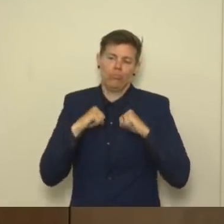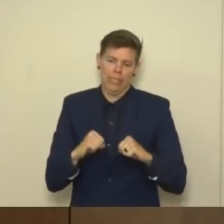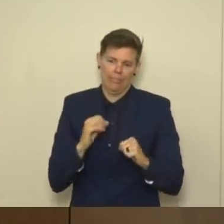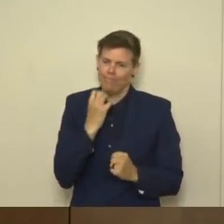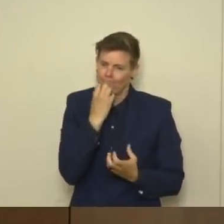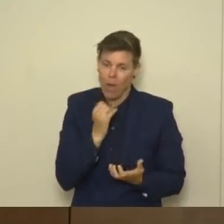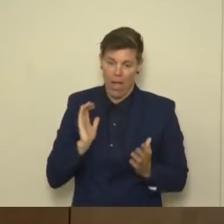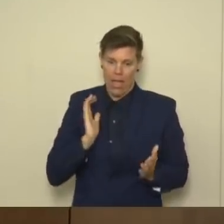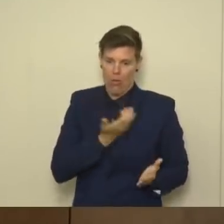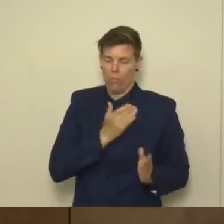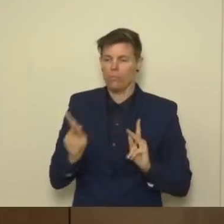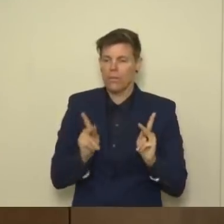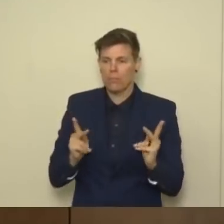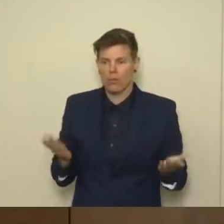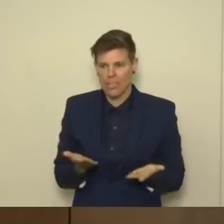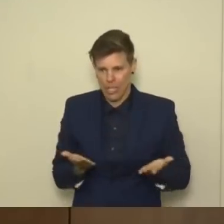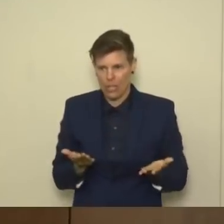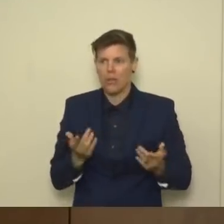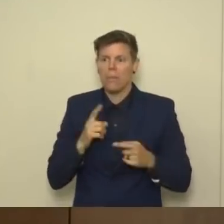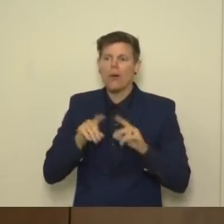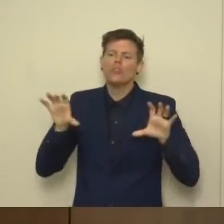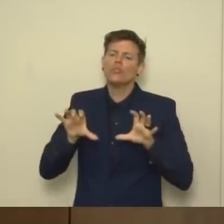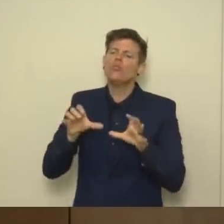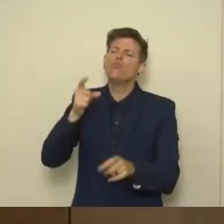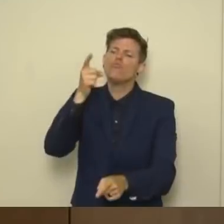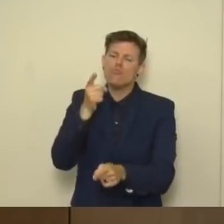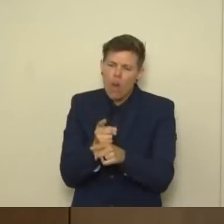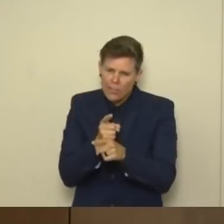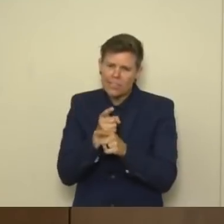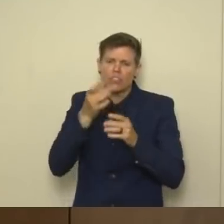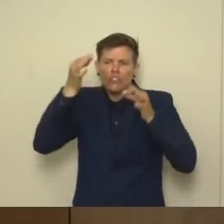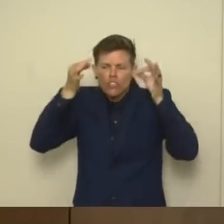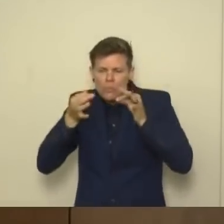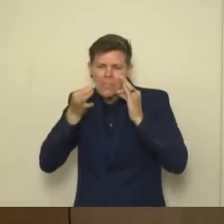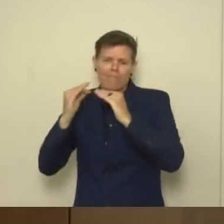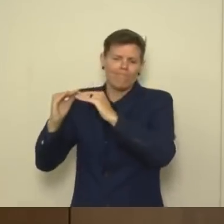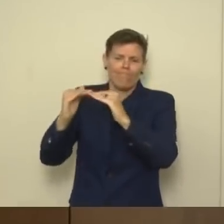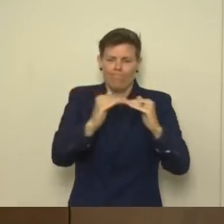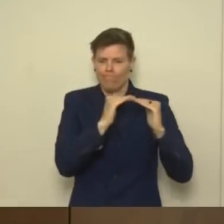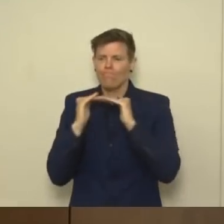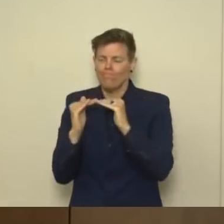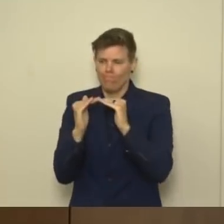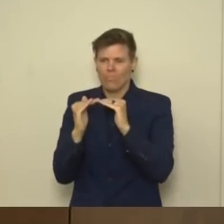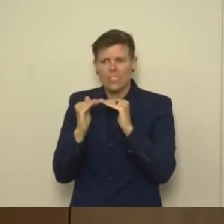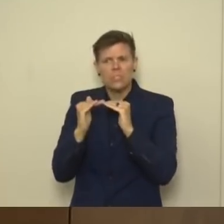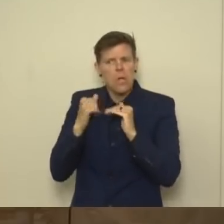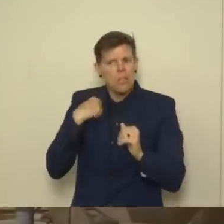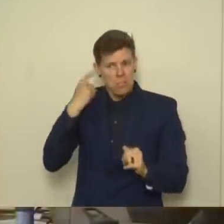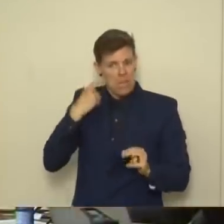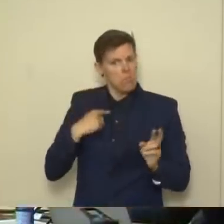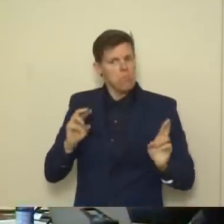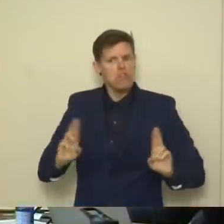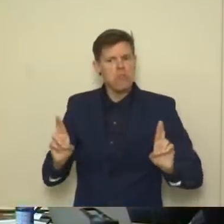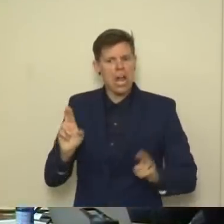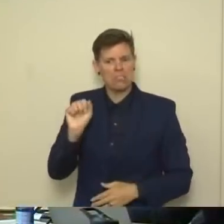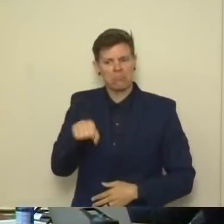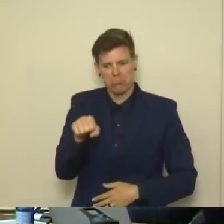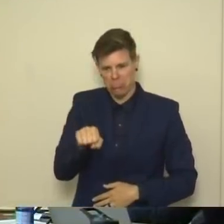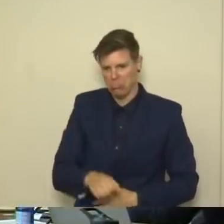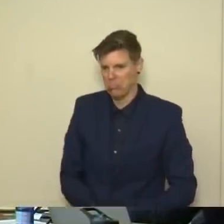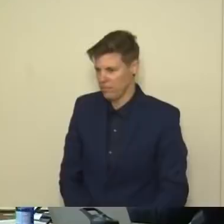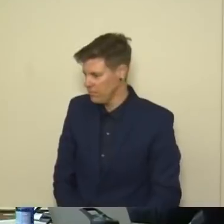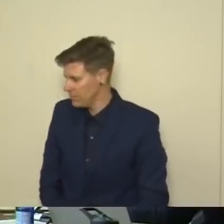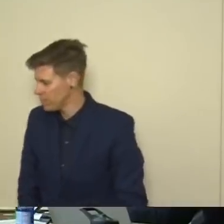right criminal justice impacts and reforms to do. So I think we're on track. I believe we are. Thank you,